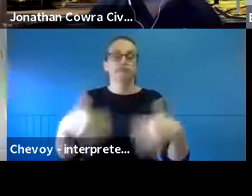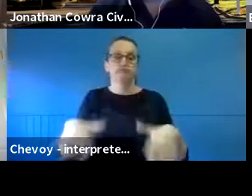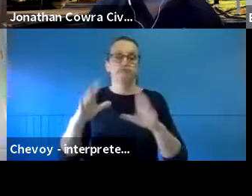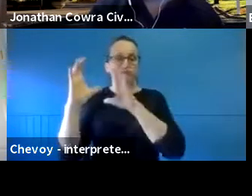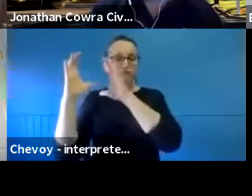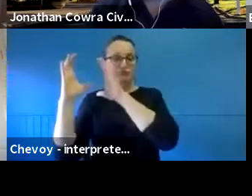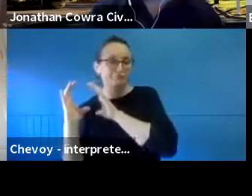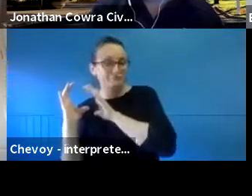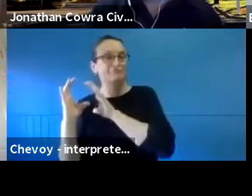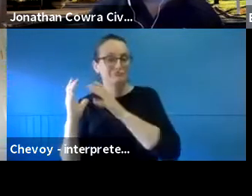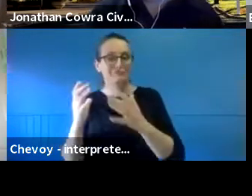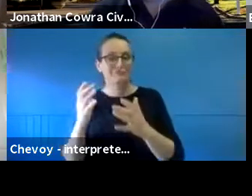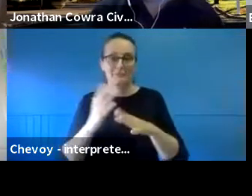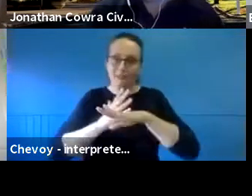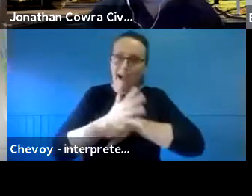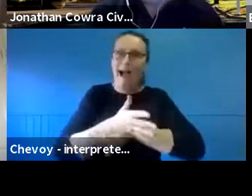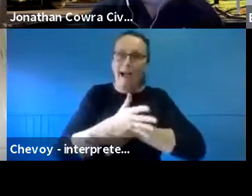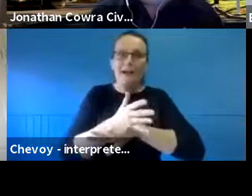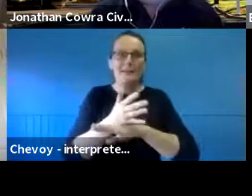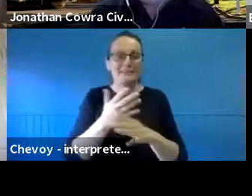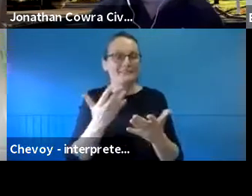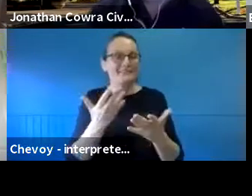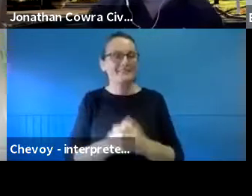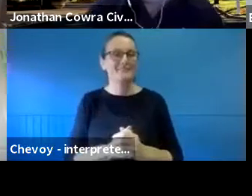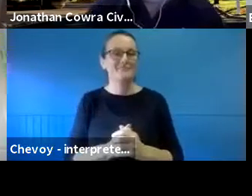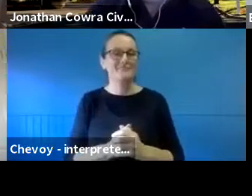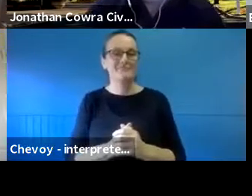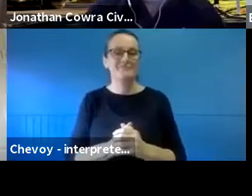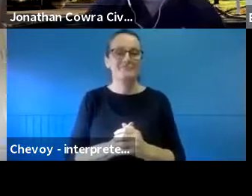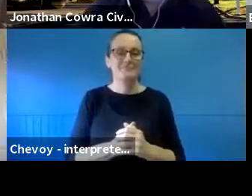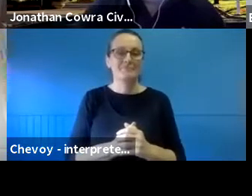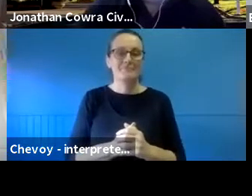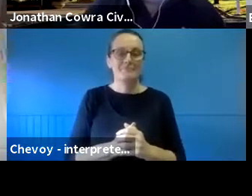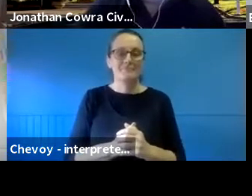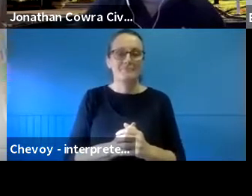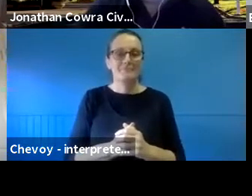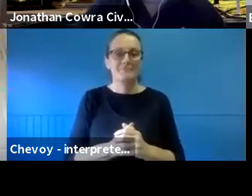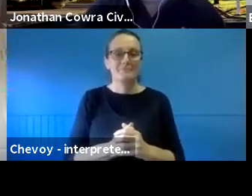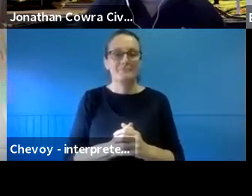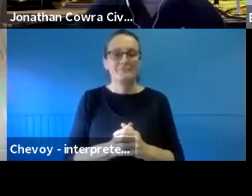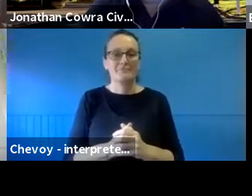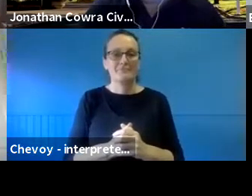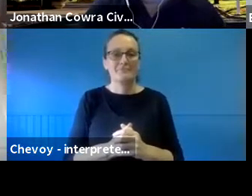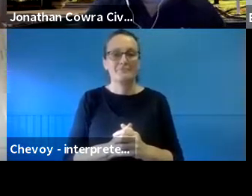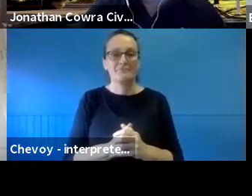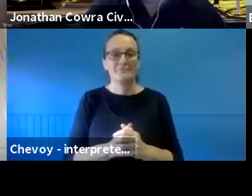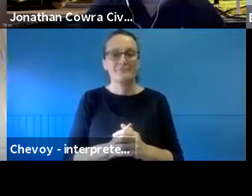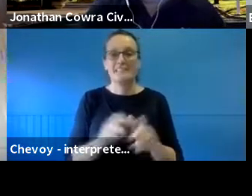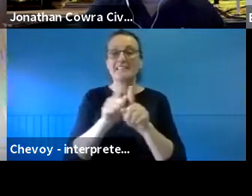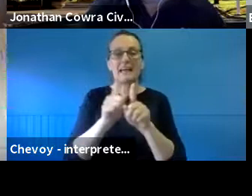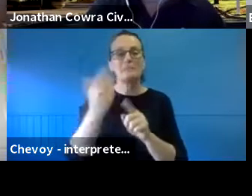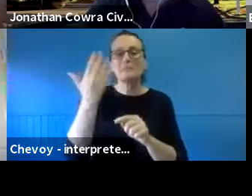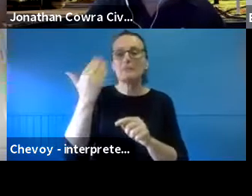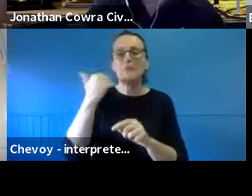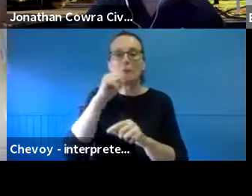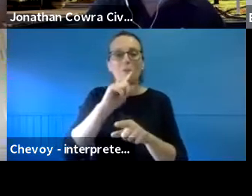undertaking, especially in that kind of circumstance where, as kind of Stu's flagged and Jackie, that we